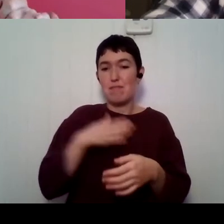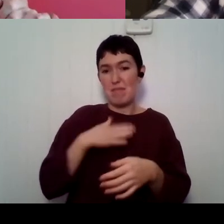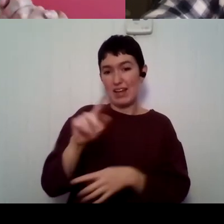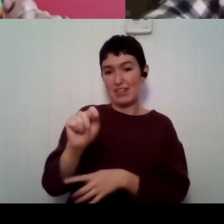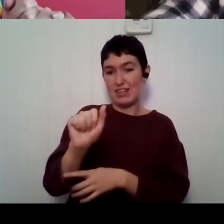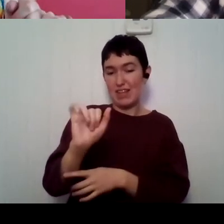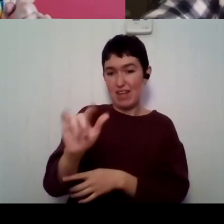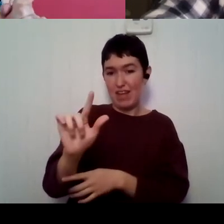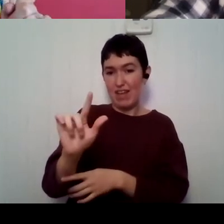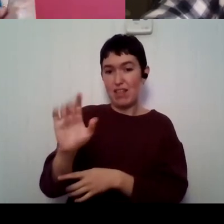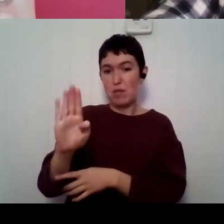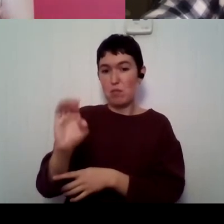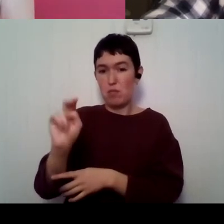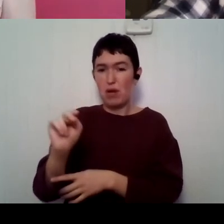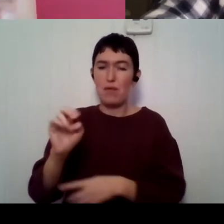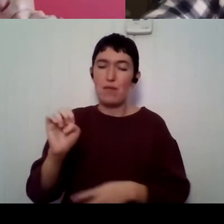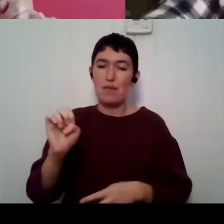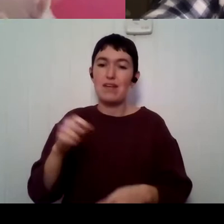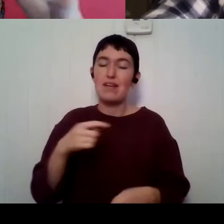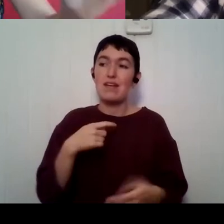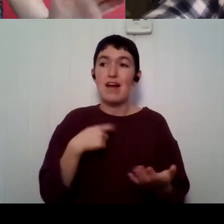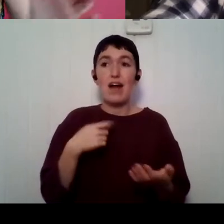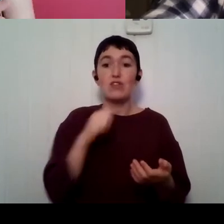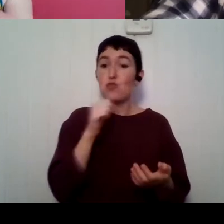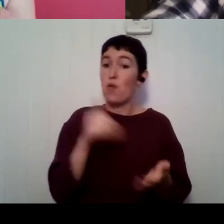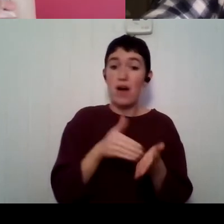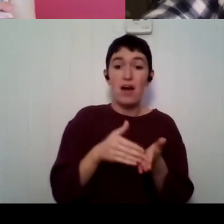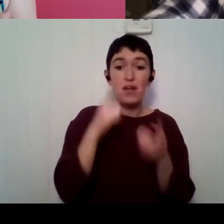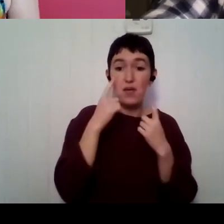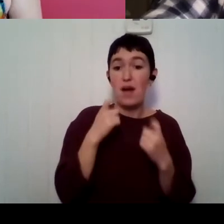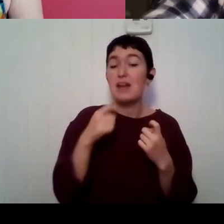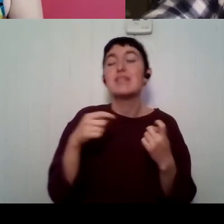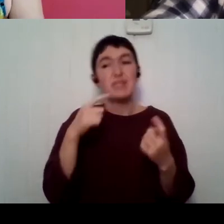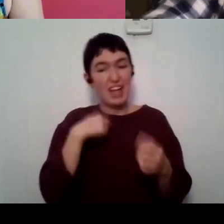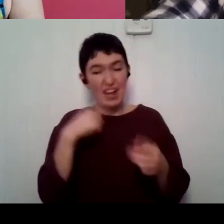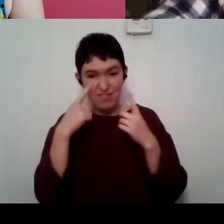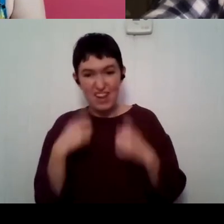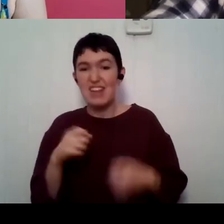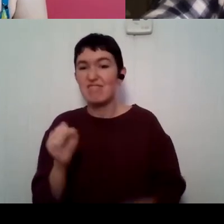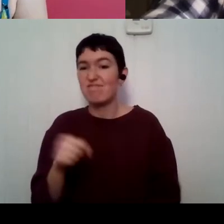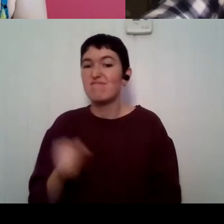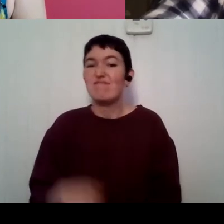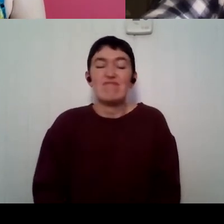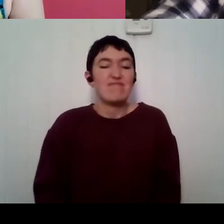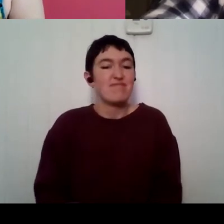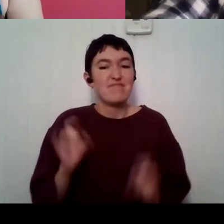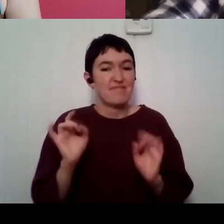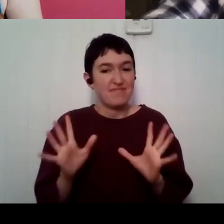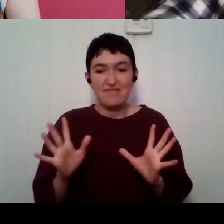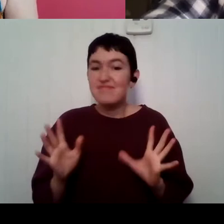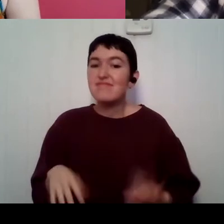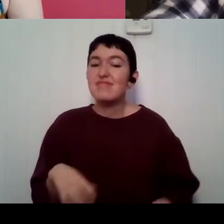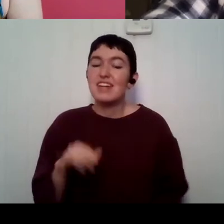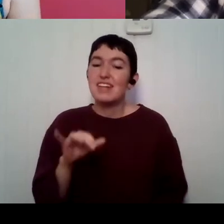cried. So I was just like, why? I was That's fine, awful. but it was just, it was a series of events that made me go, okay, I think I'm